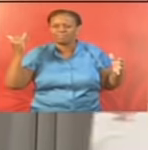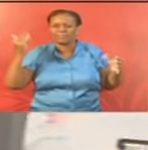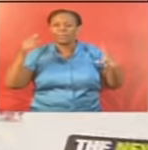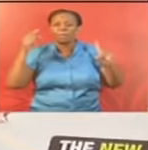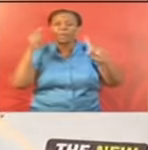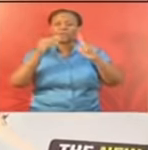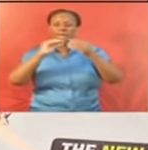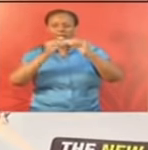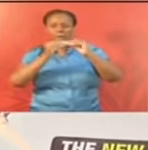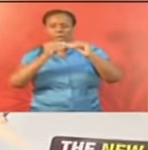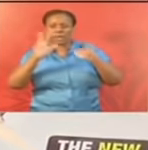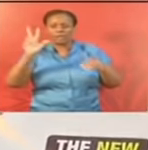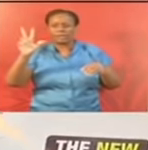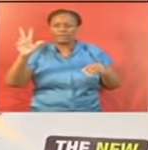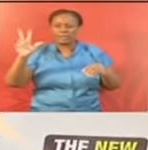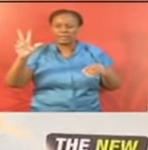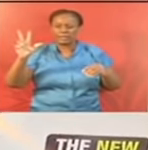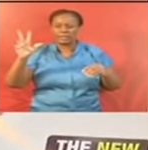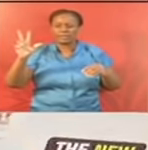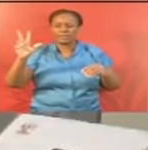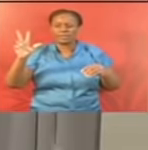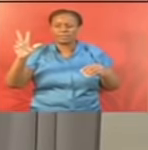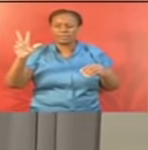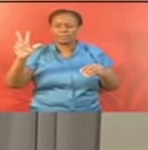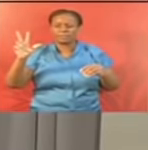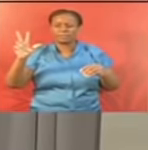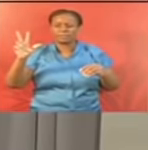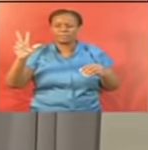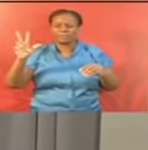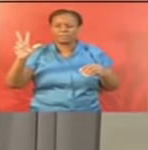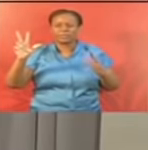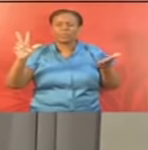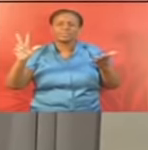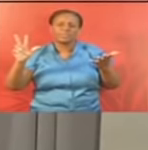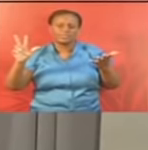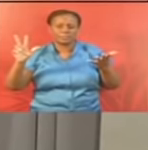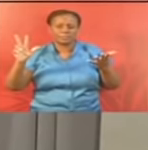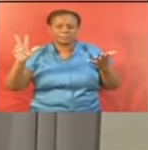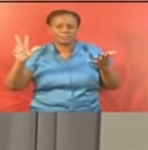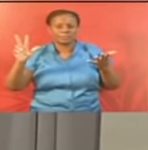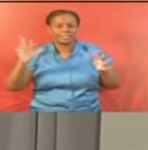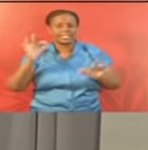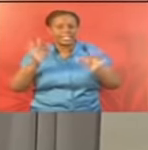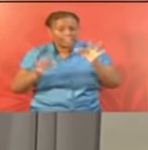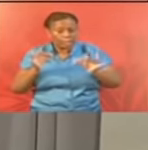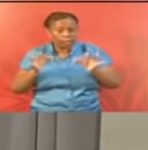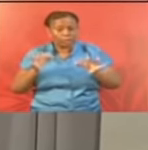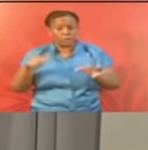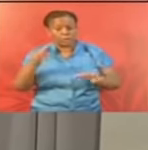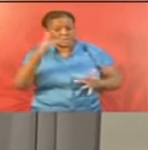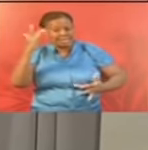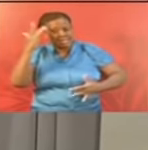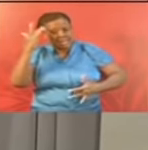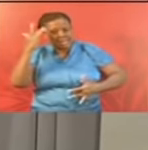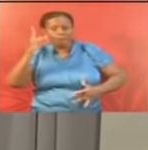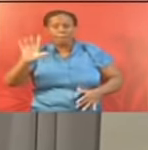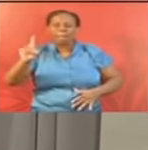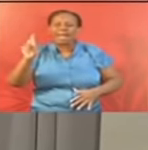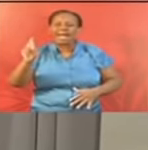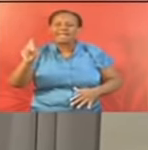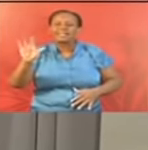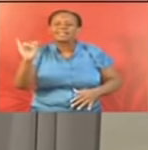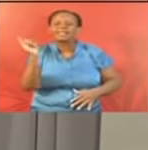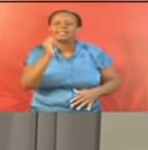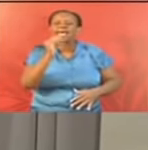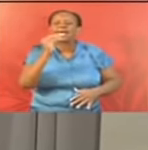on these things. And that is stay home if you are ill. We are getting more and